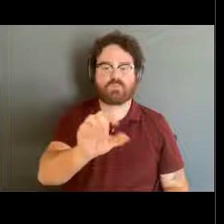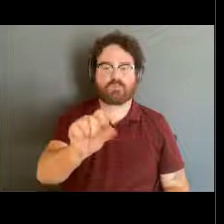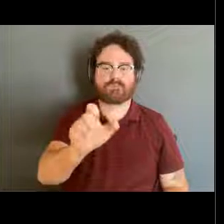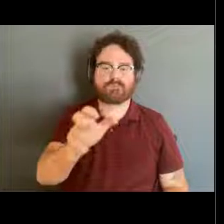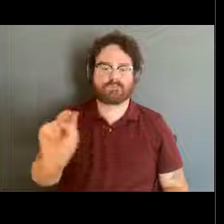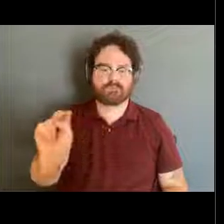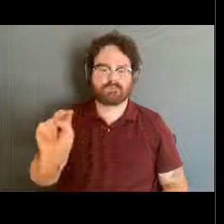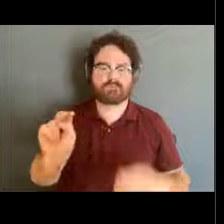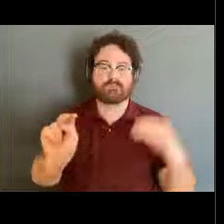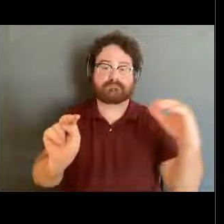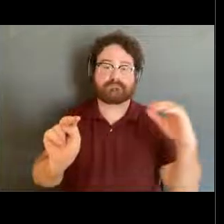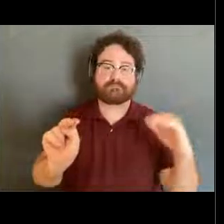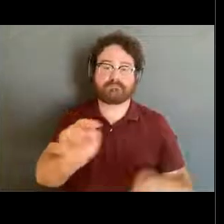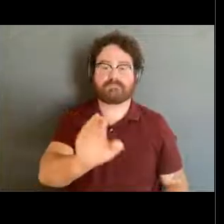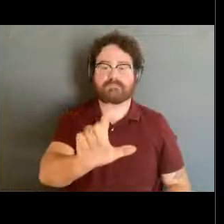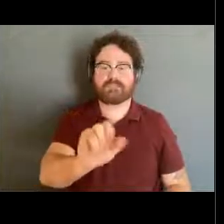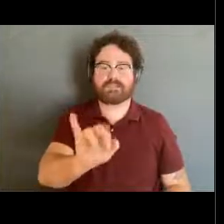Claire Lomonaco,